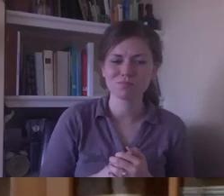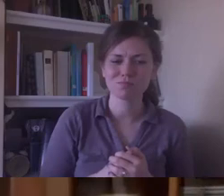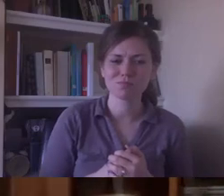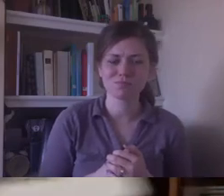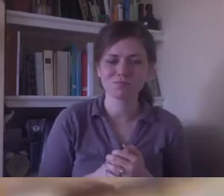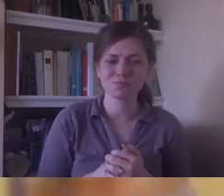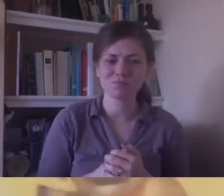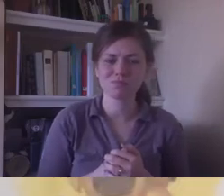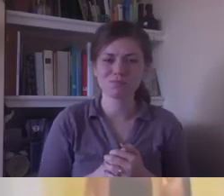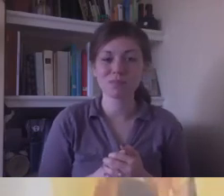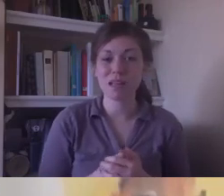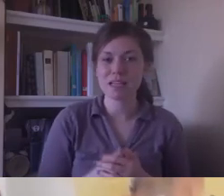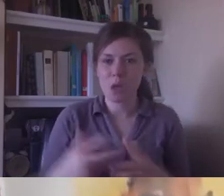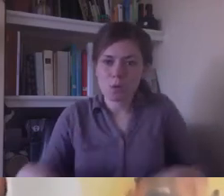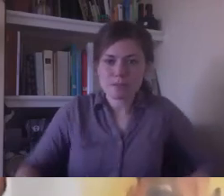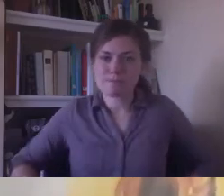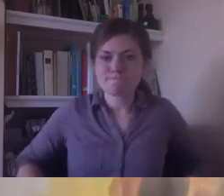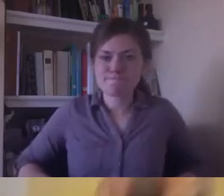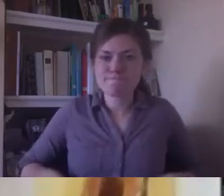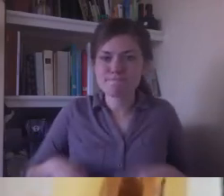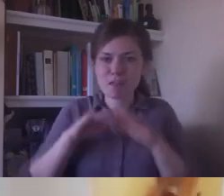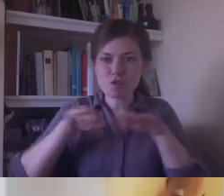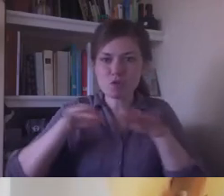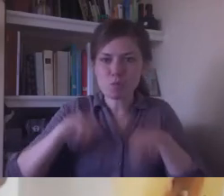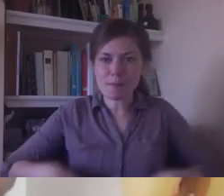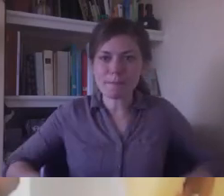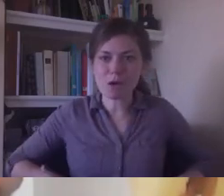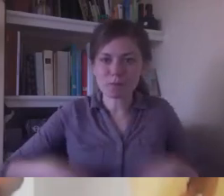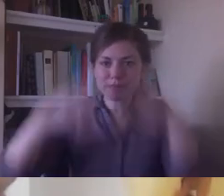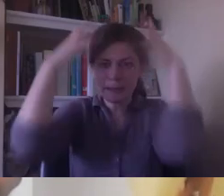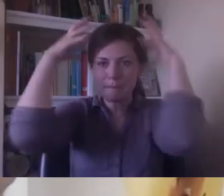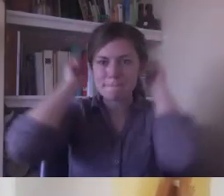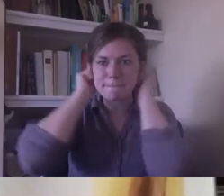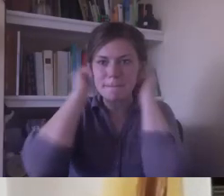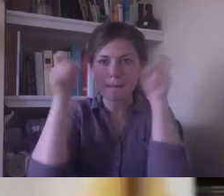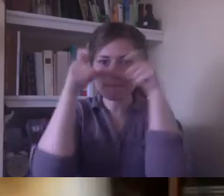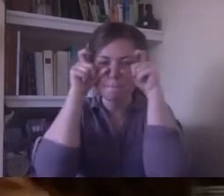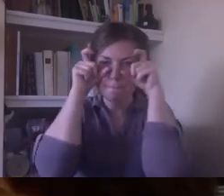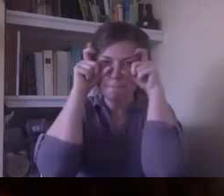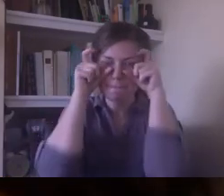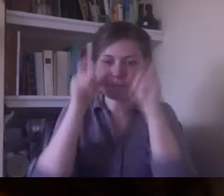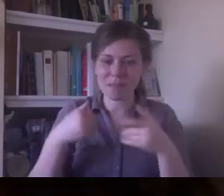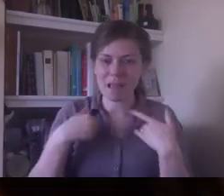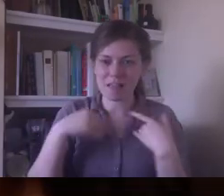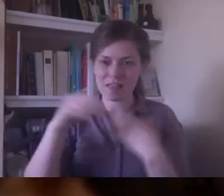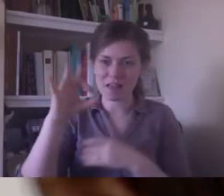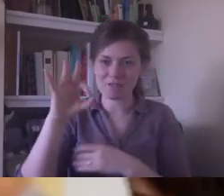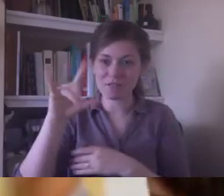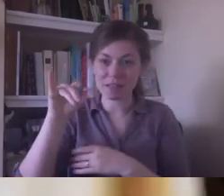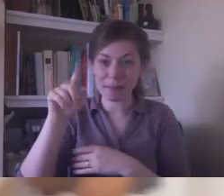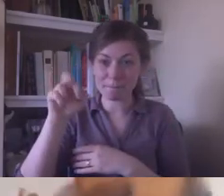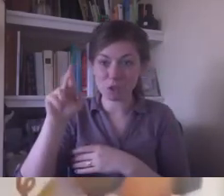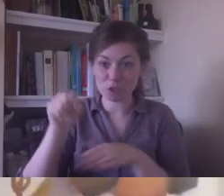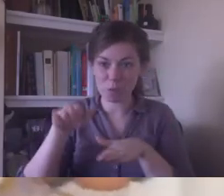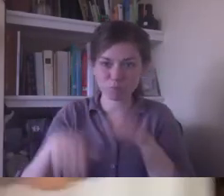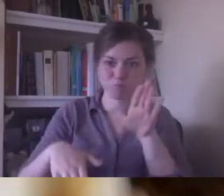Norbert squeezed into his swim trunk and caps. He snapped on his goggles and flopped into his flippers. He greased